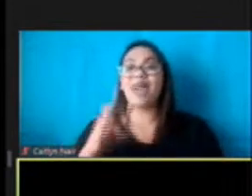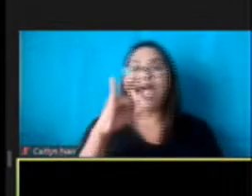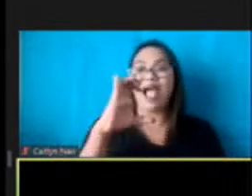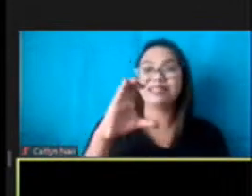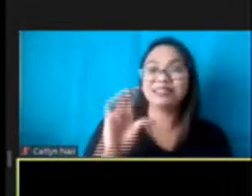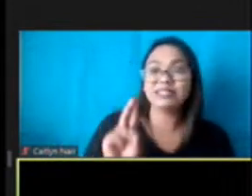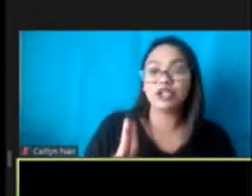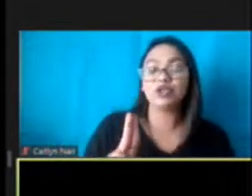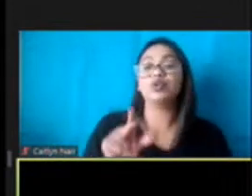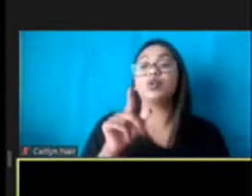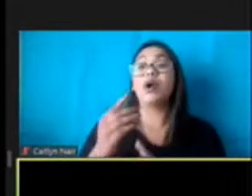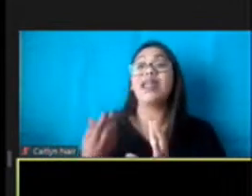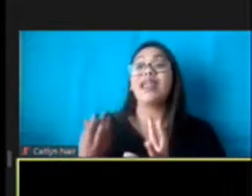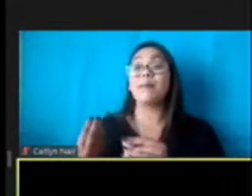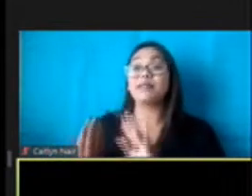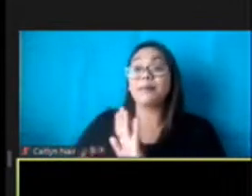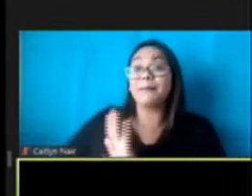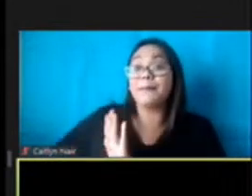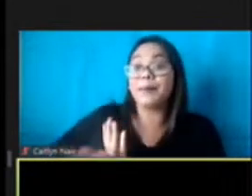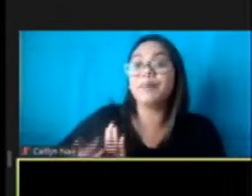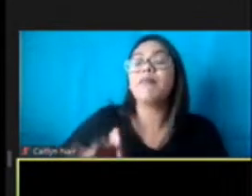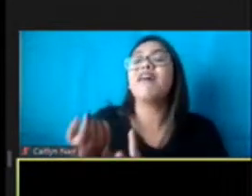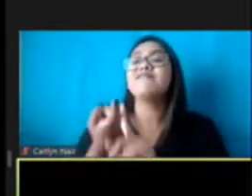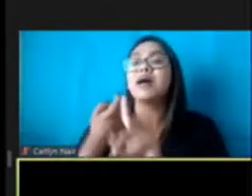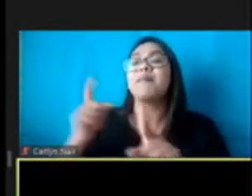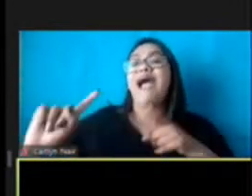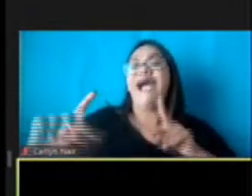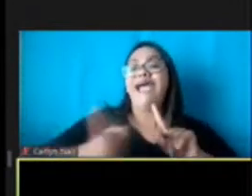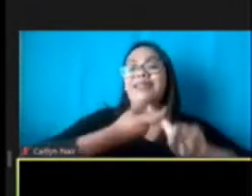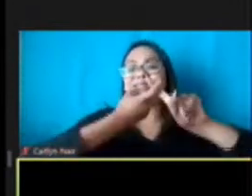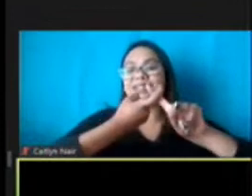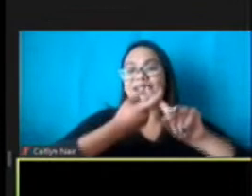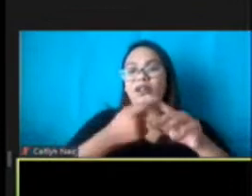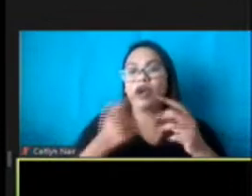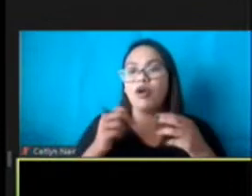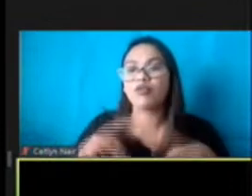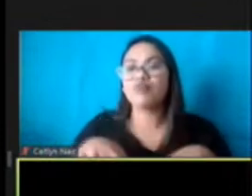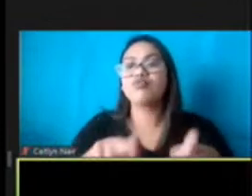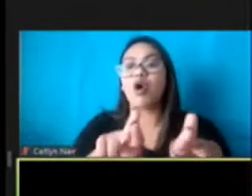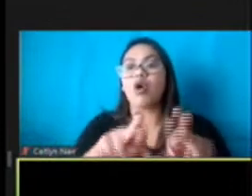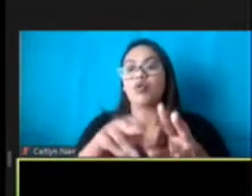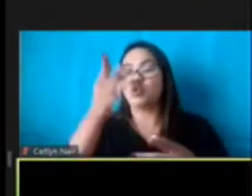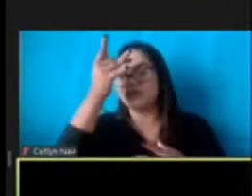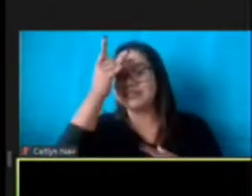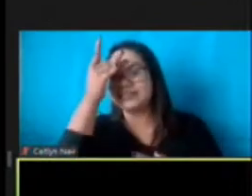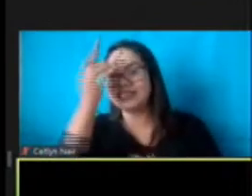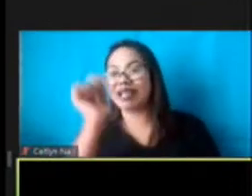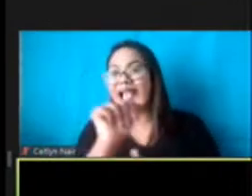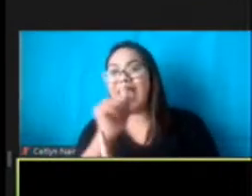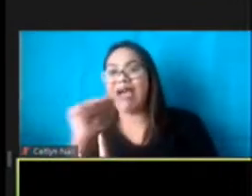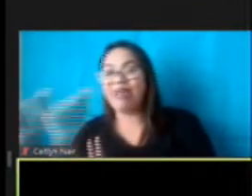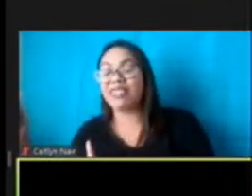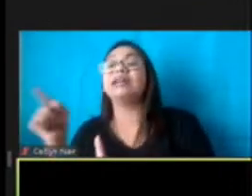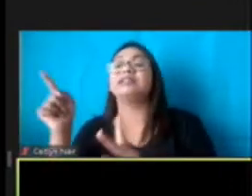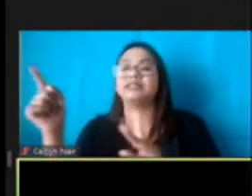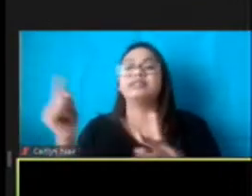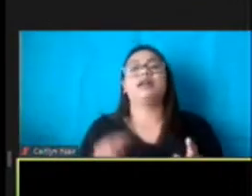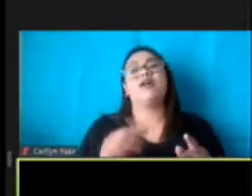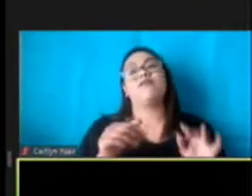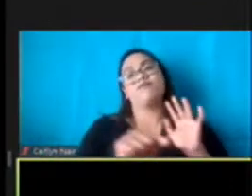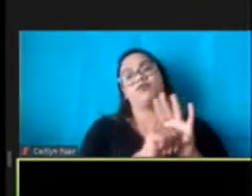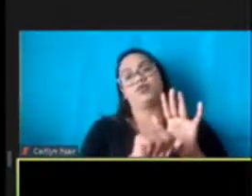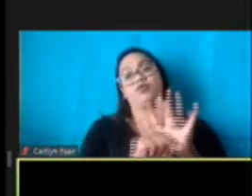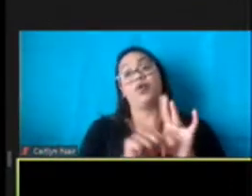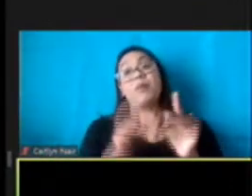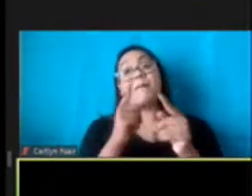will give us problems. Again, we're seeing these changes just before the start of the official holidays, if